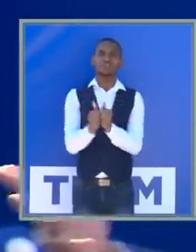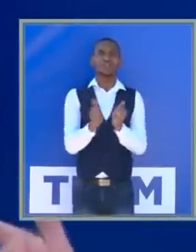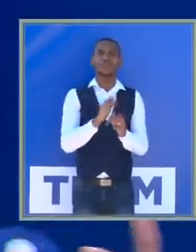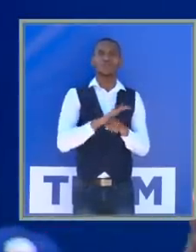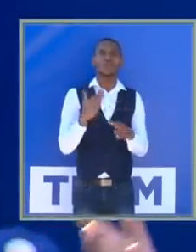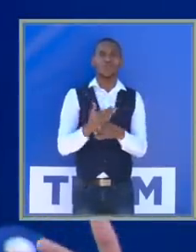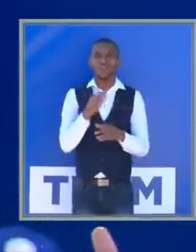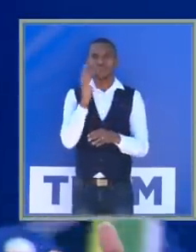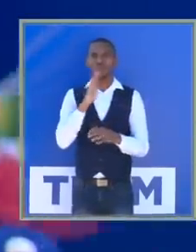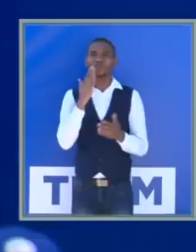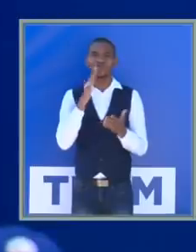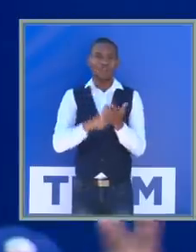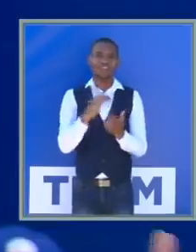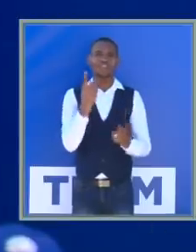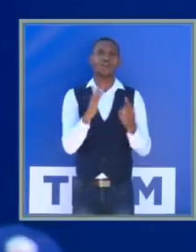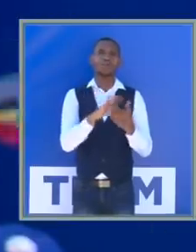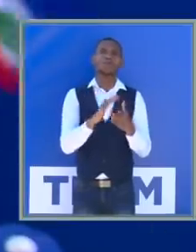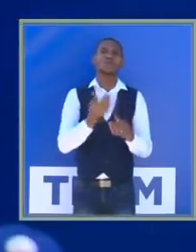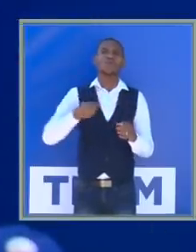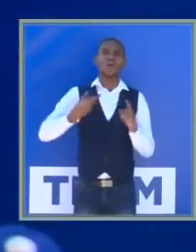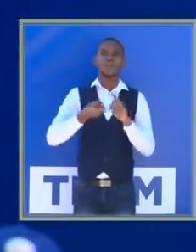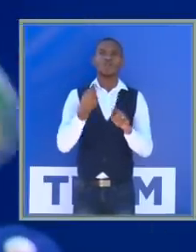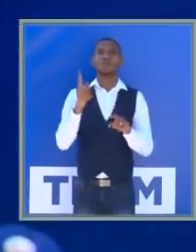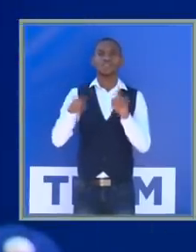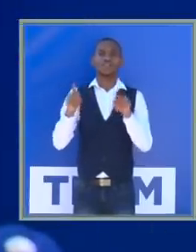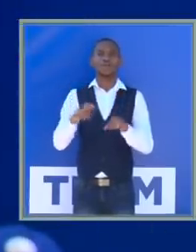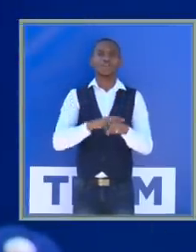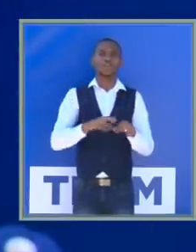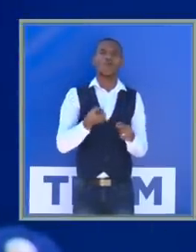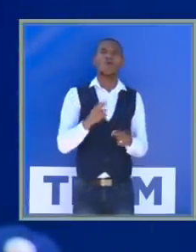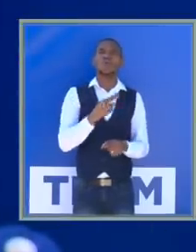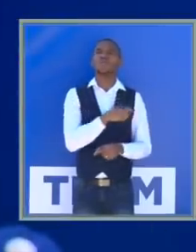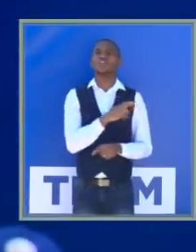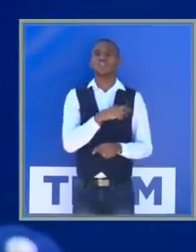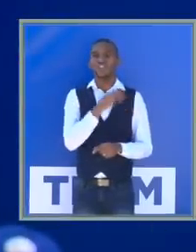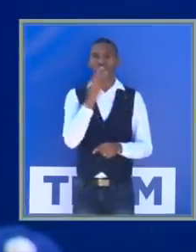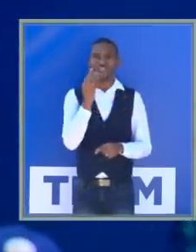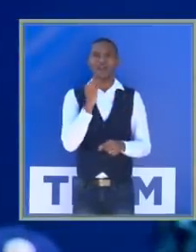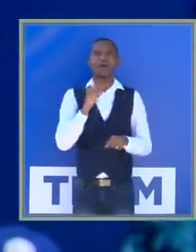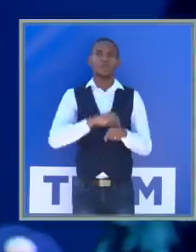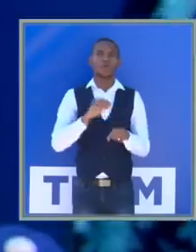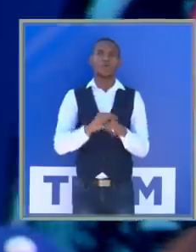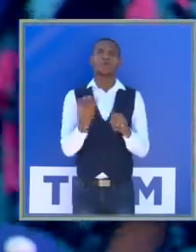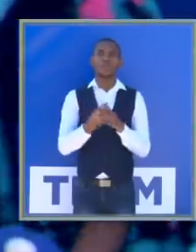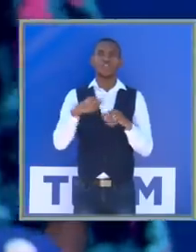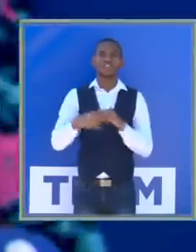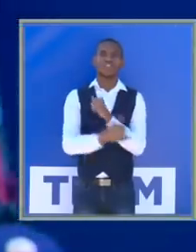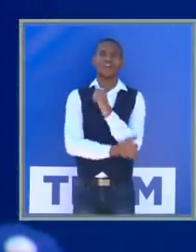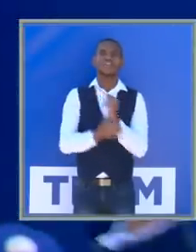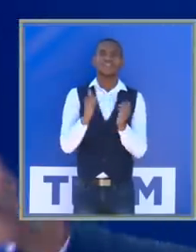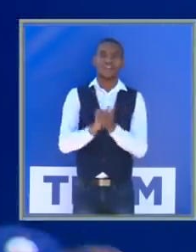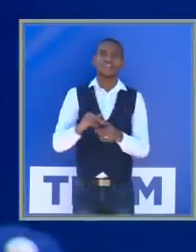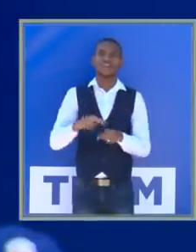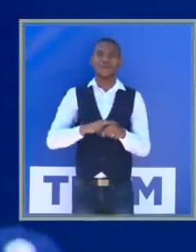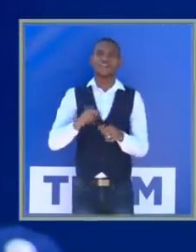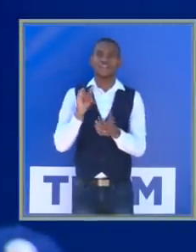mustn't trust each other because we are from different races or religion. They say the problem with this country is that race